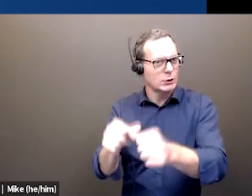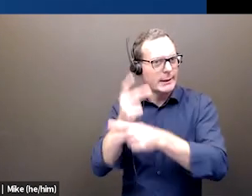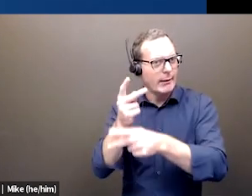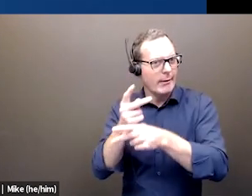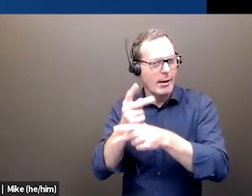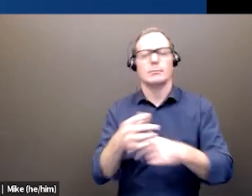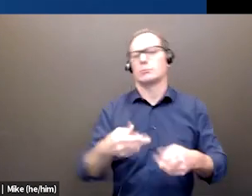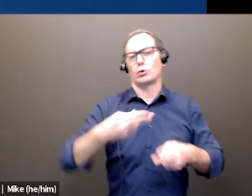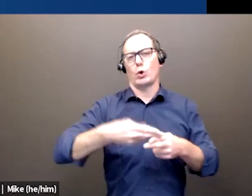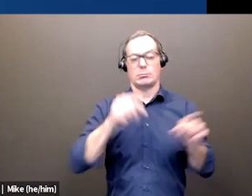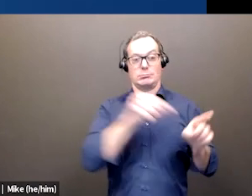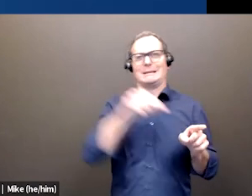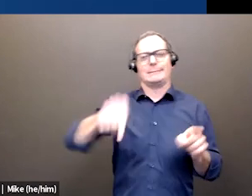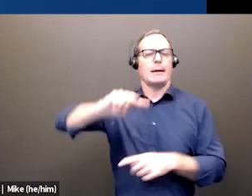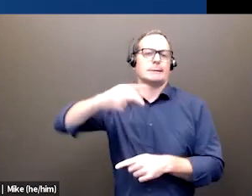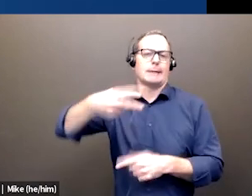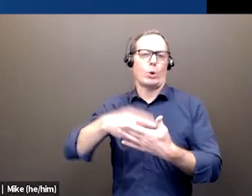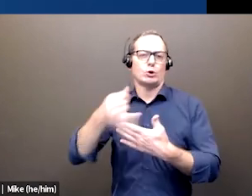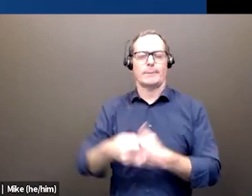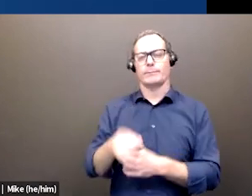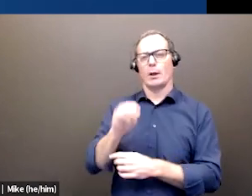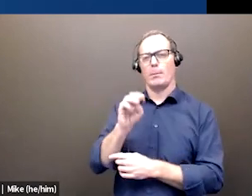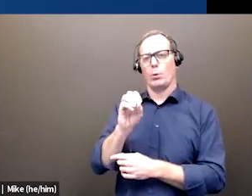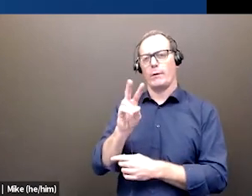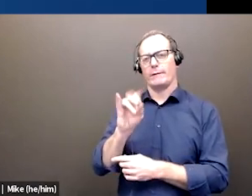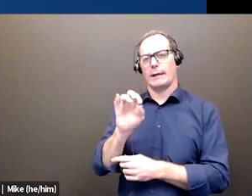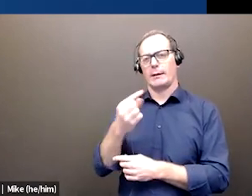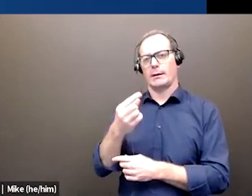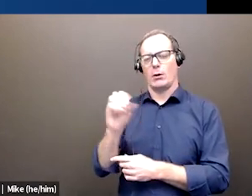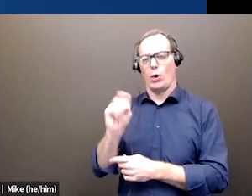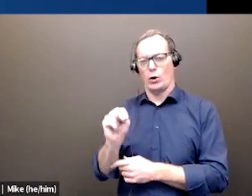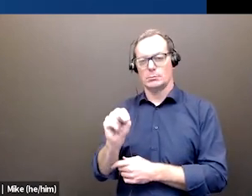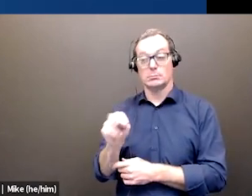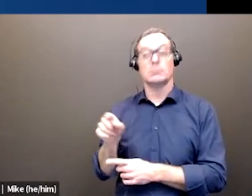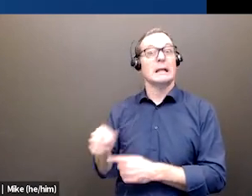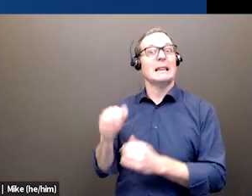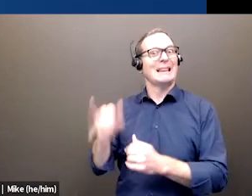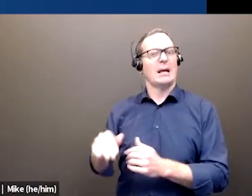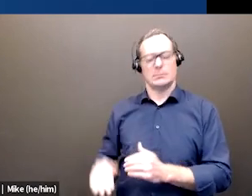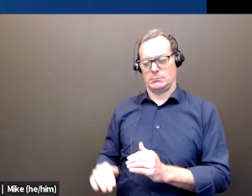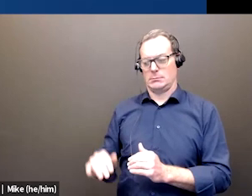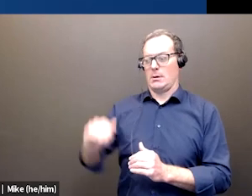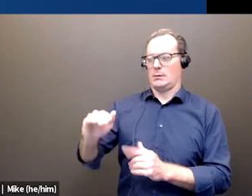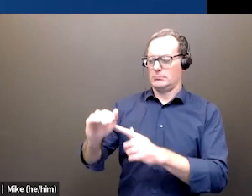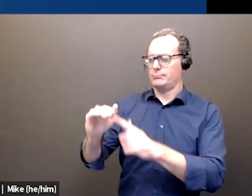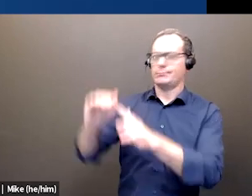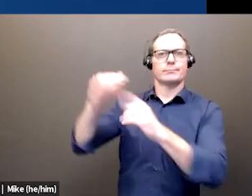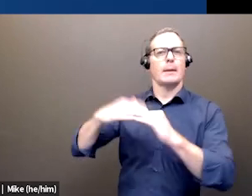who have adult children with disabilities who rely on their parents for care and